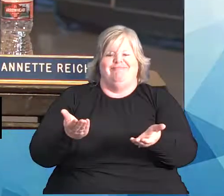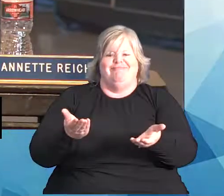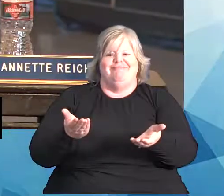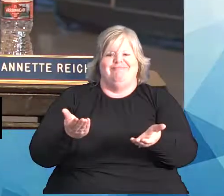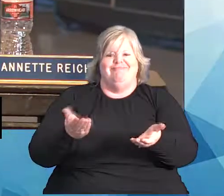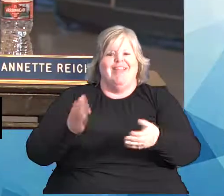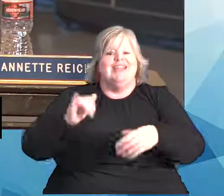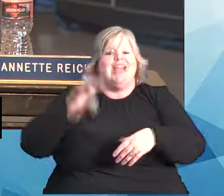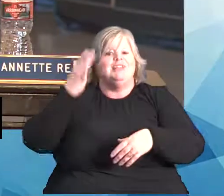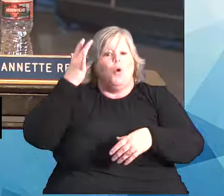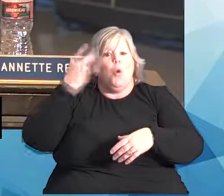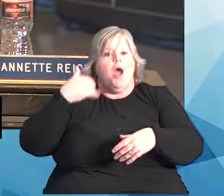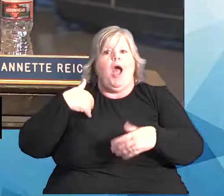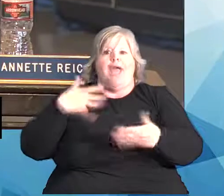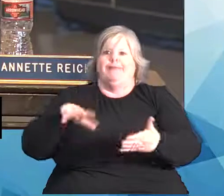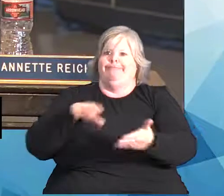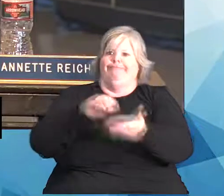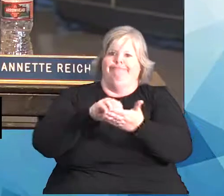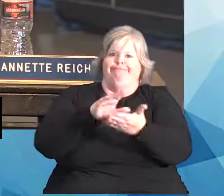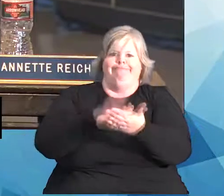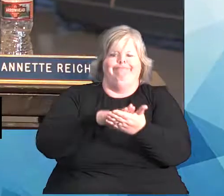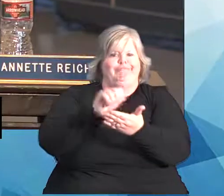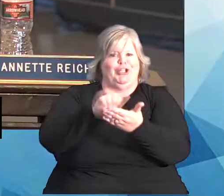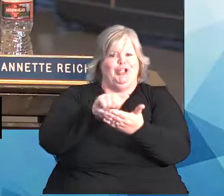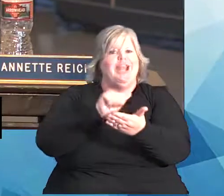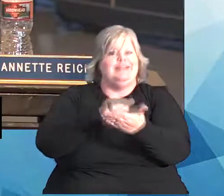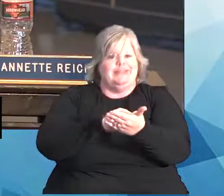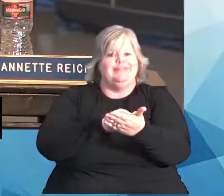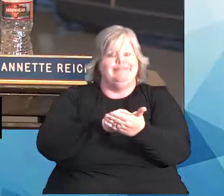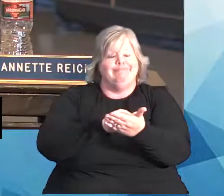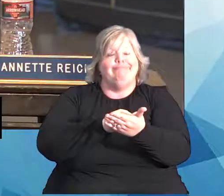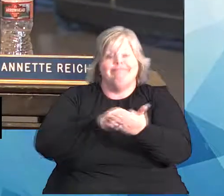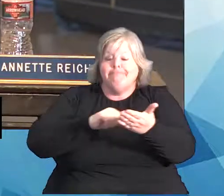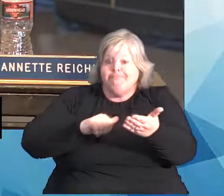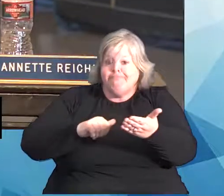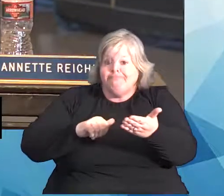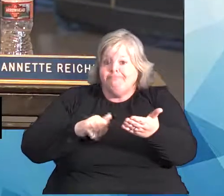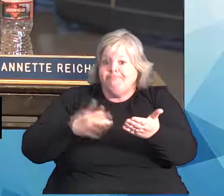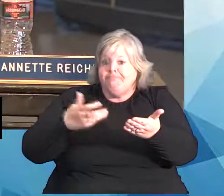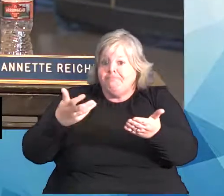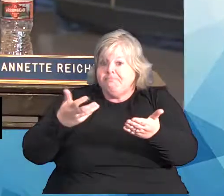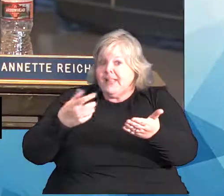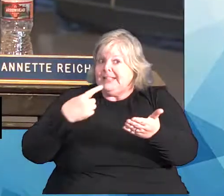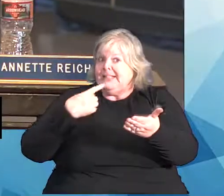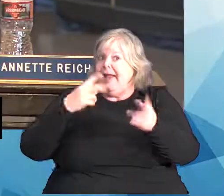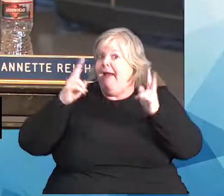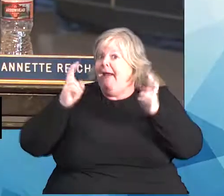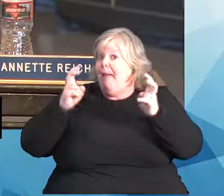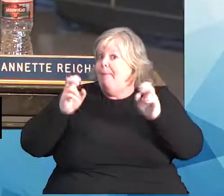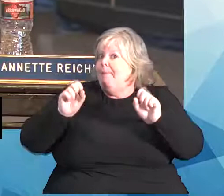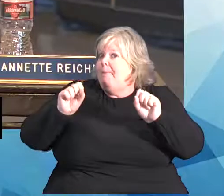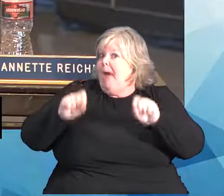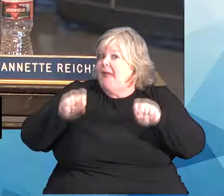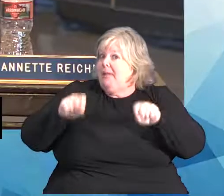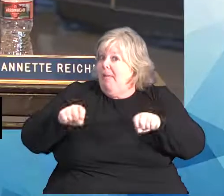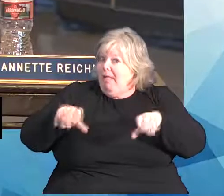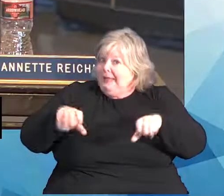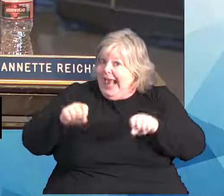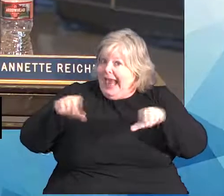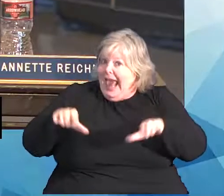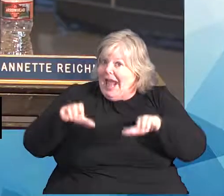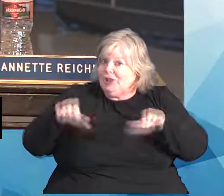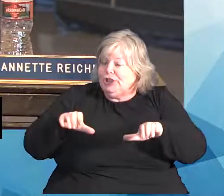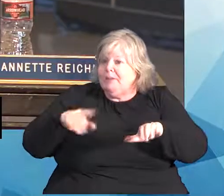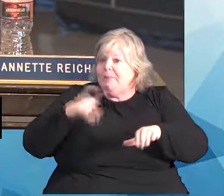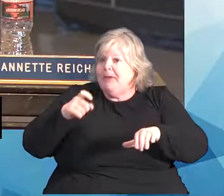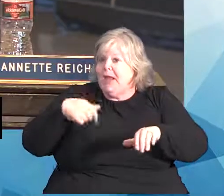that's why this is on the agenda, and said possible action, because I wasn't